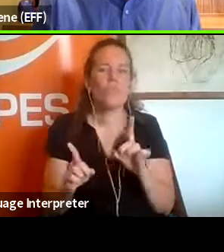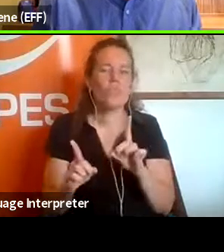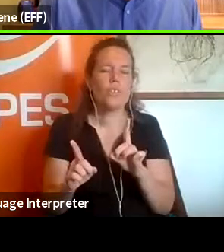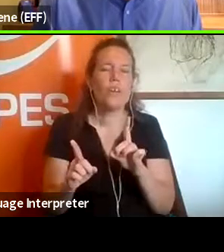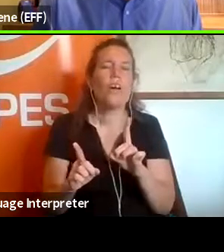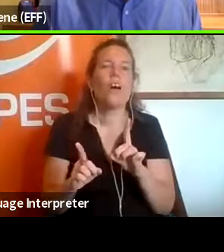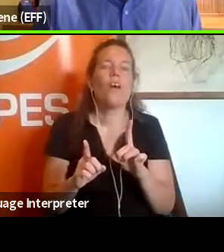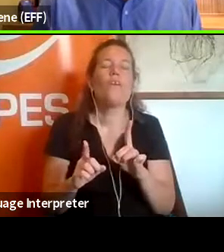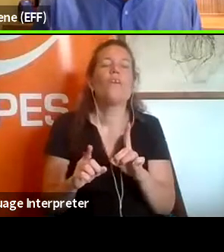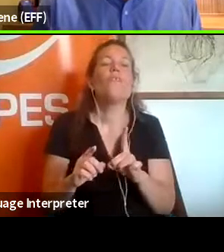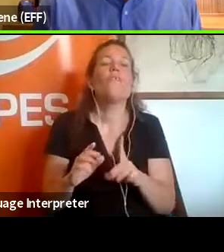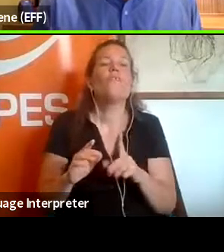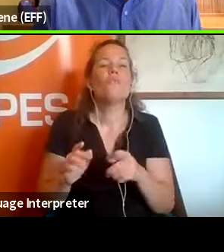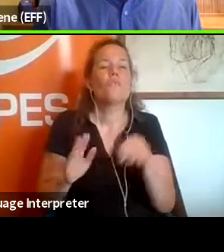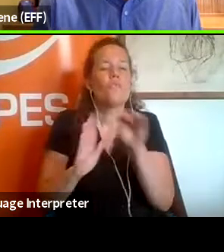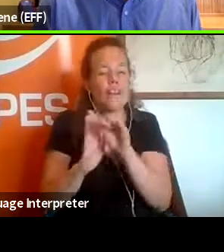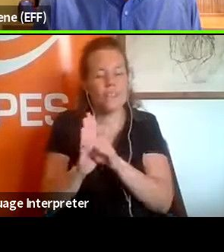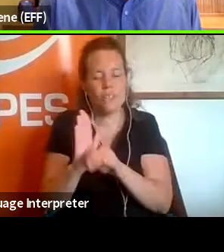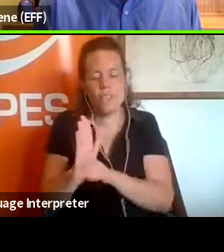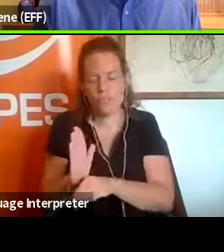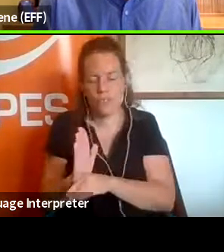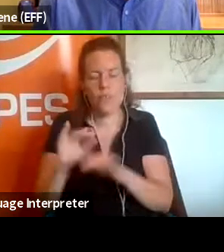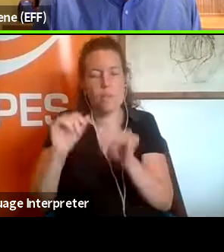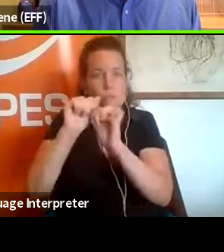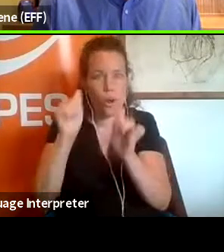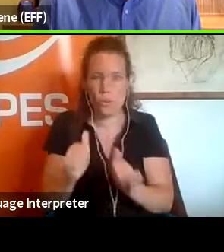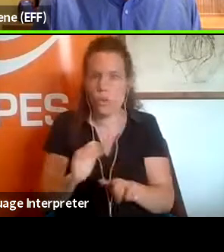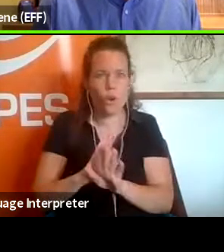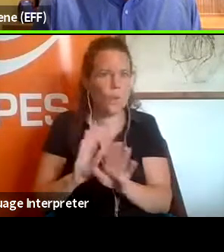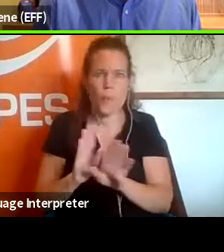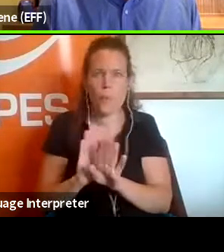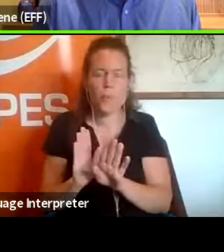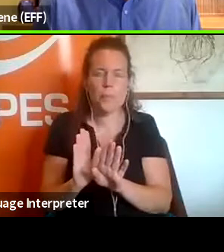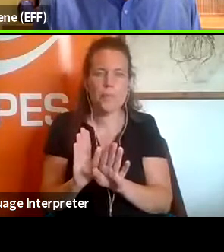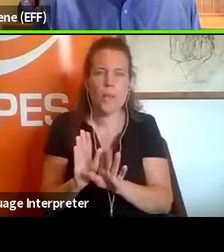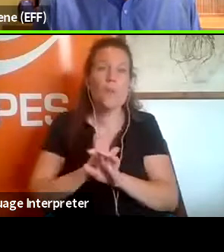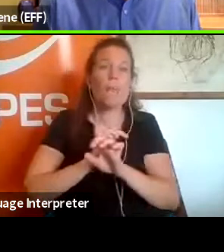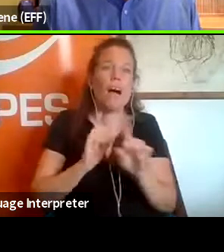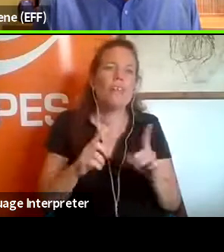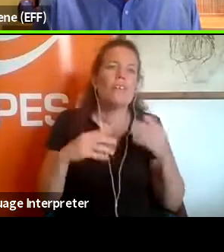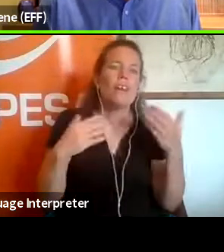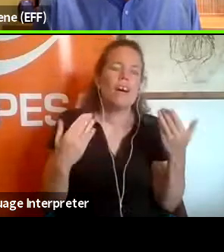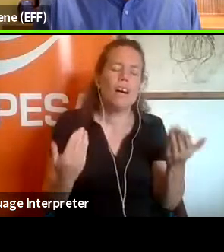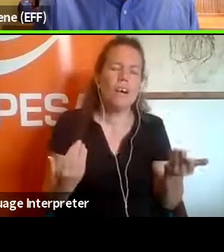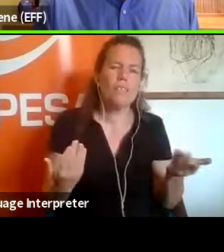model, but as at